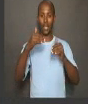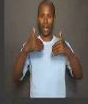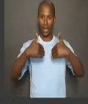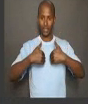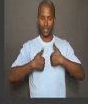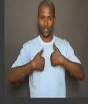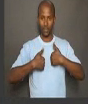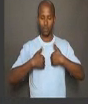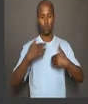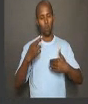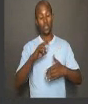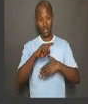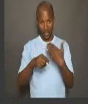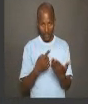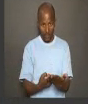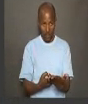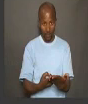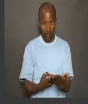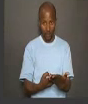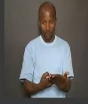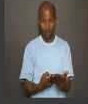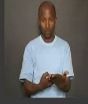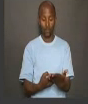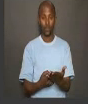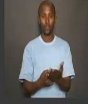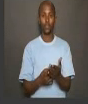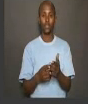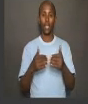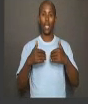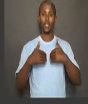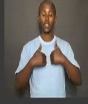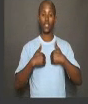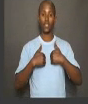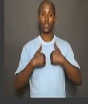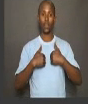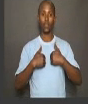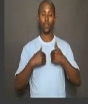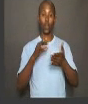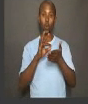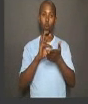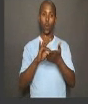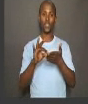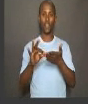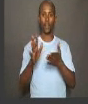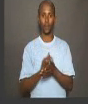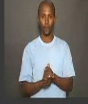or there is, and call it an existential